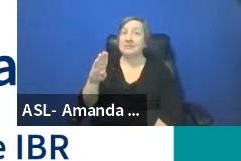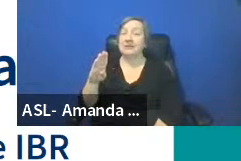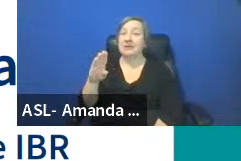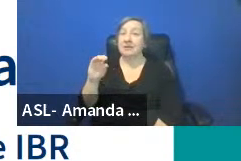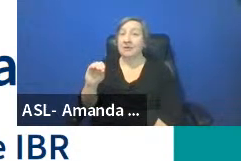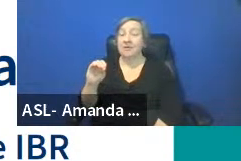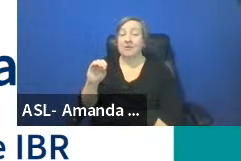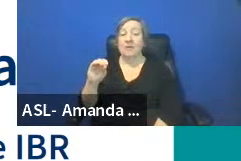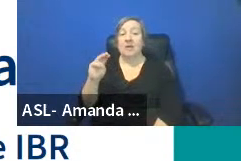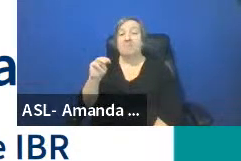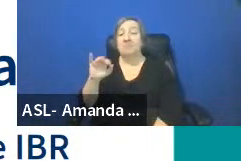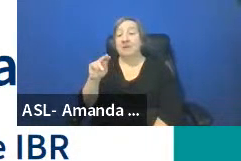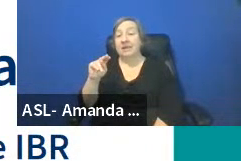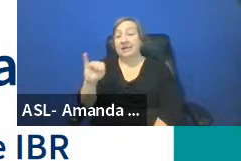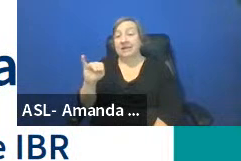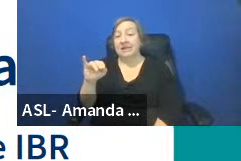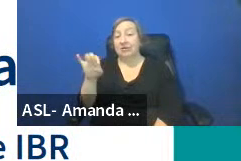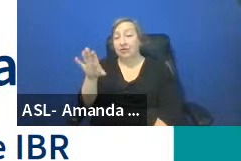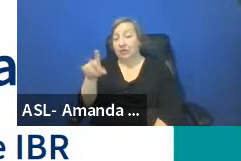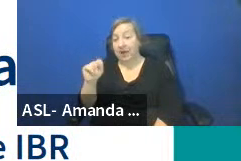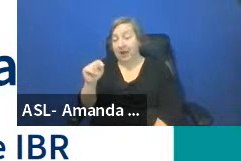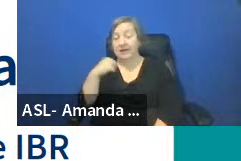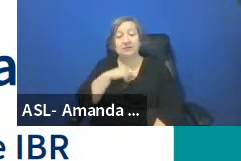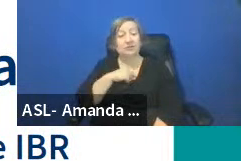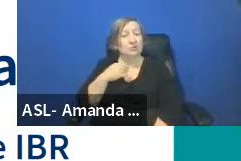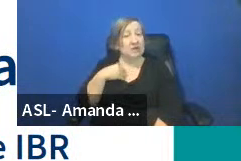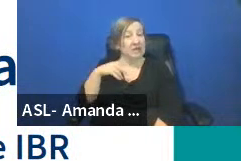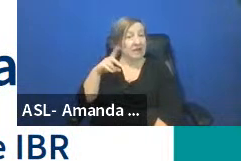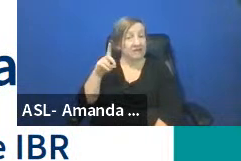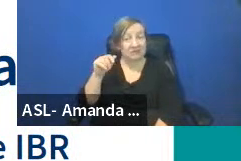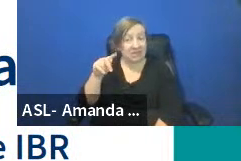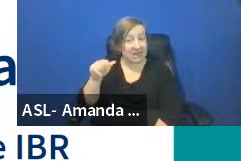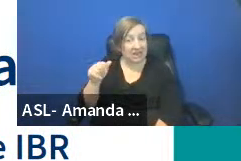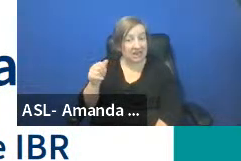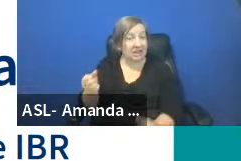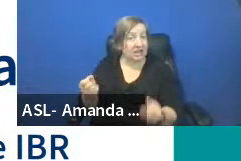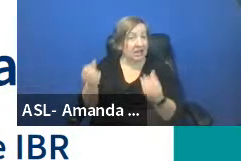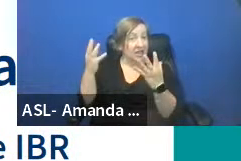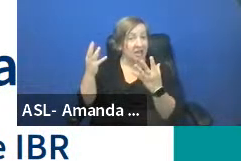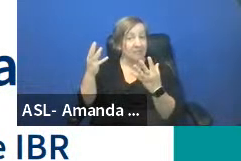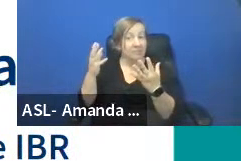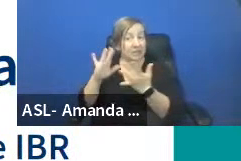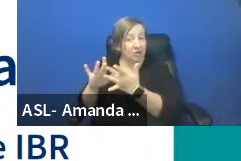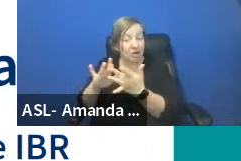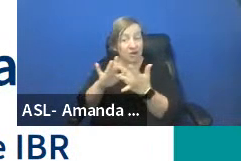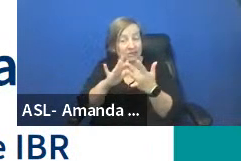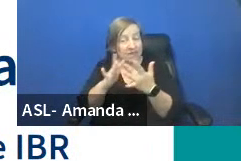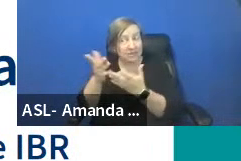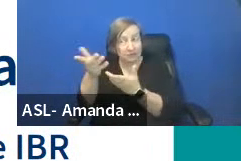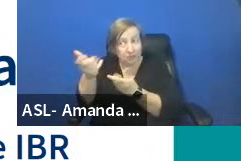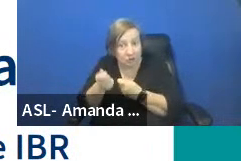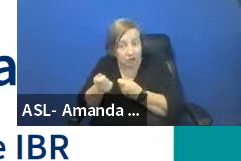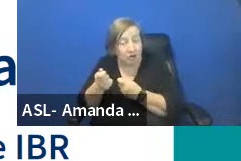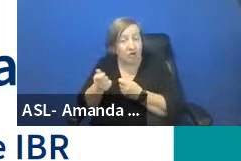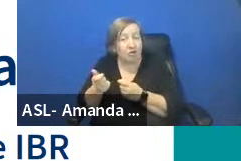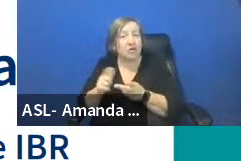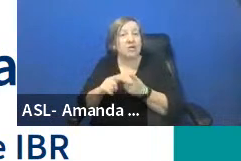do we have data on how many contacts we got, how